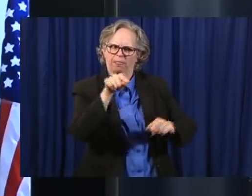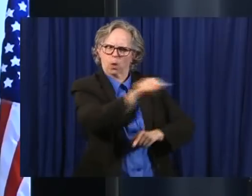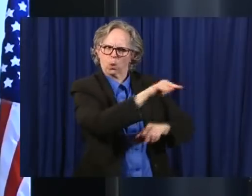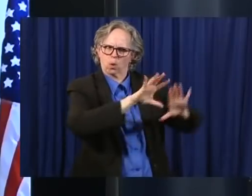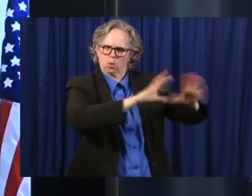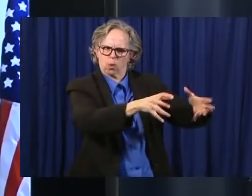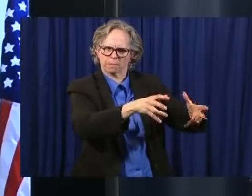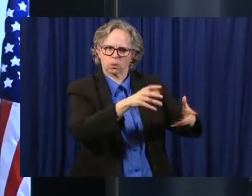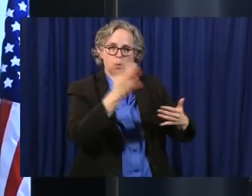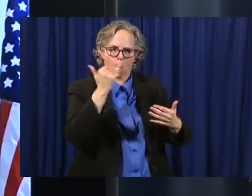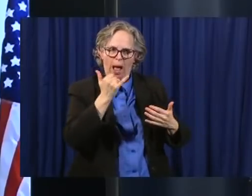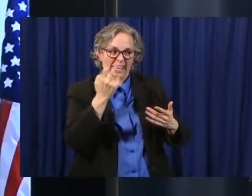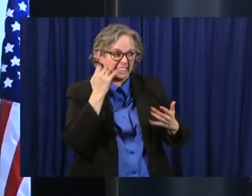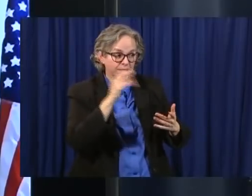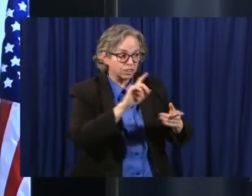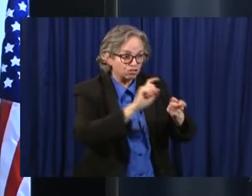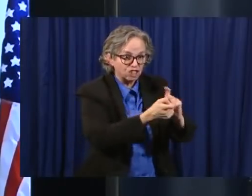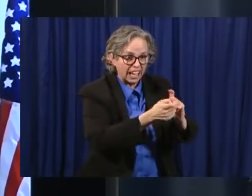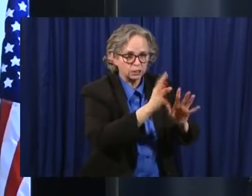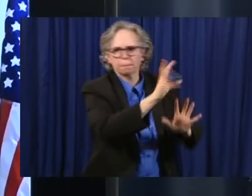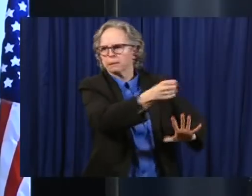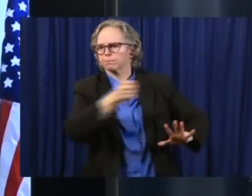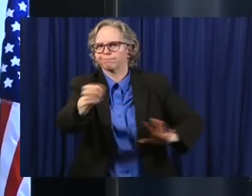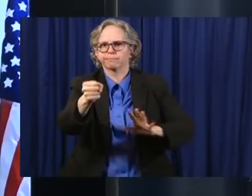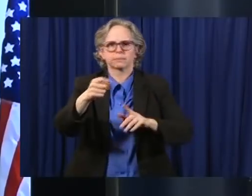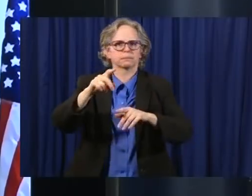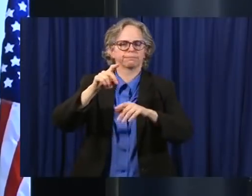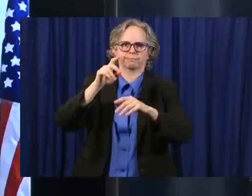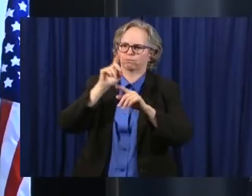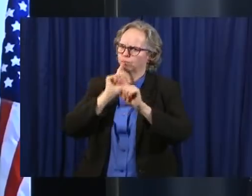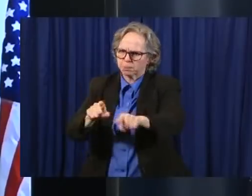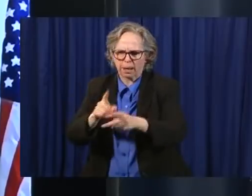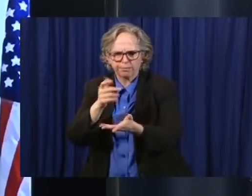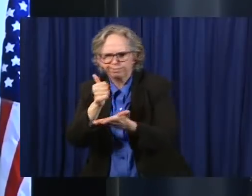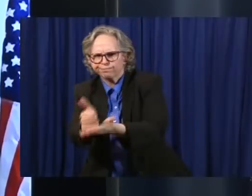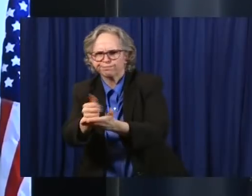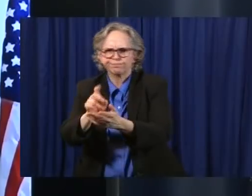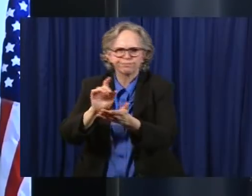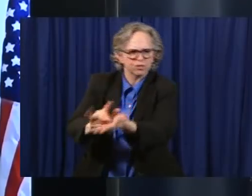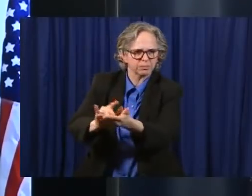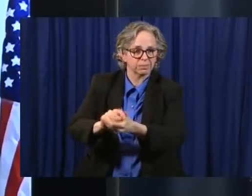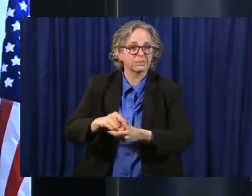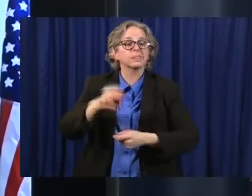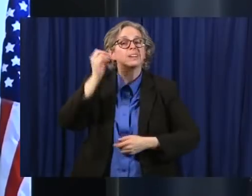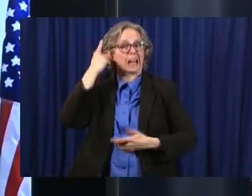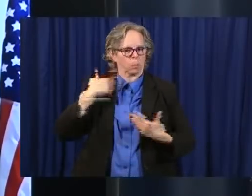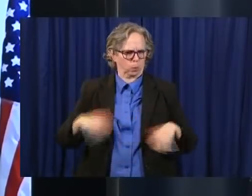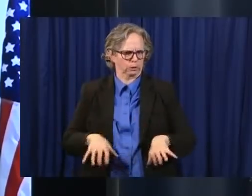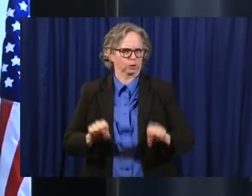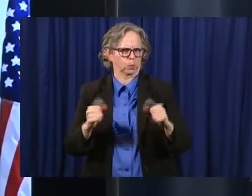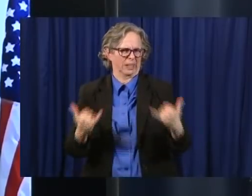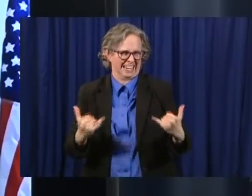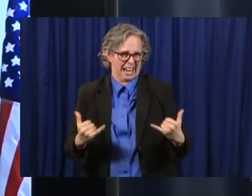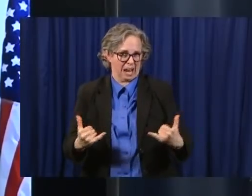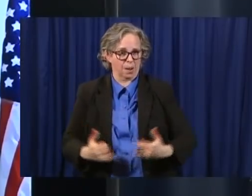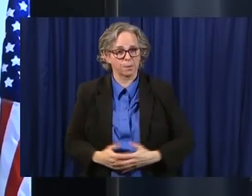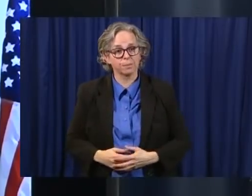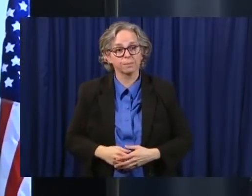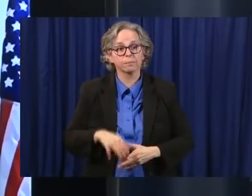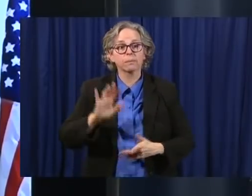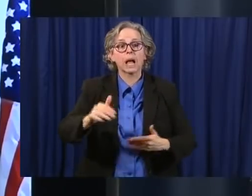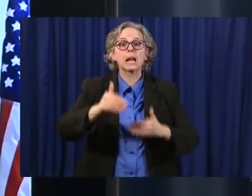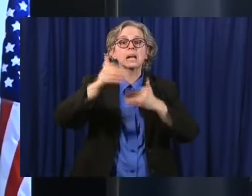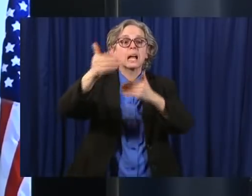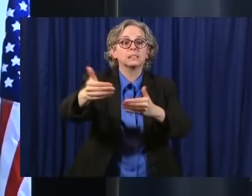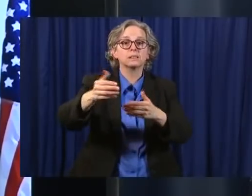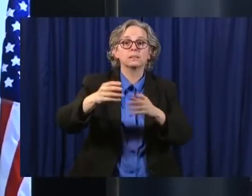immediately. So this is what we're doing now, and the release testing will begin next, so that we know when